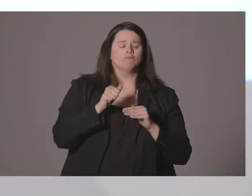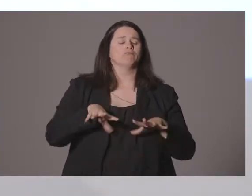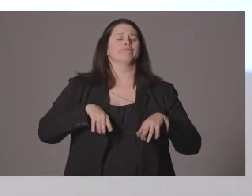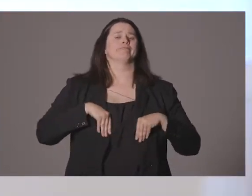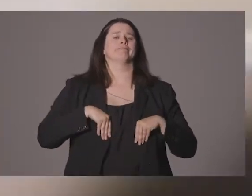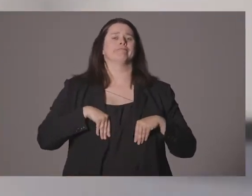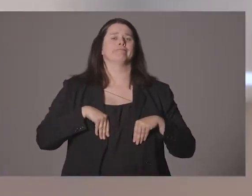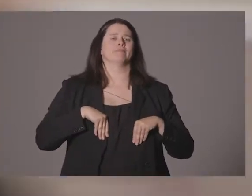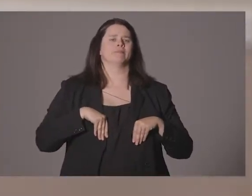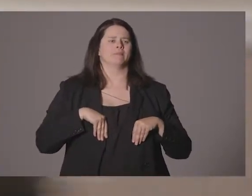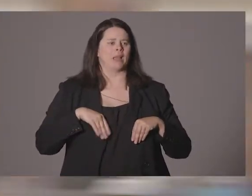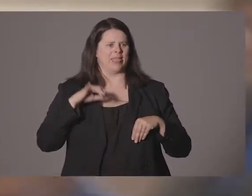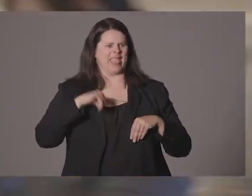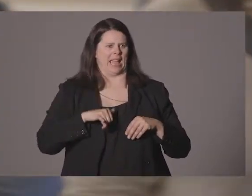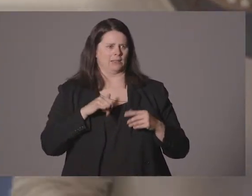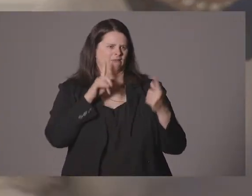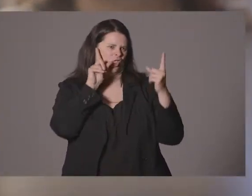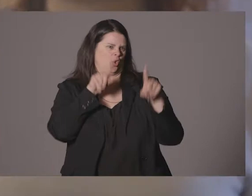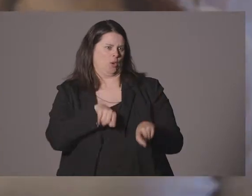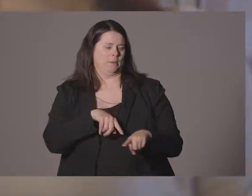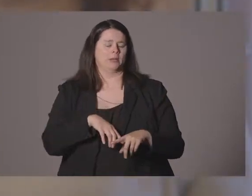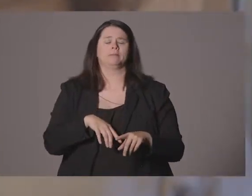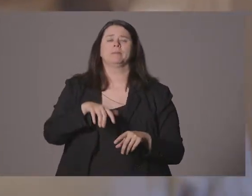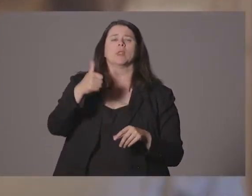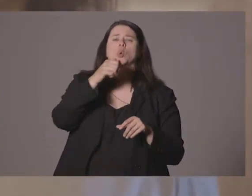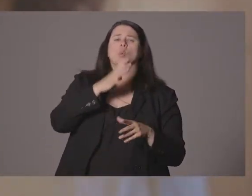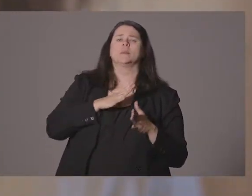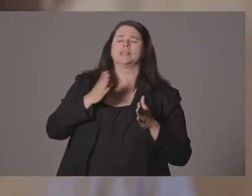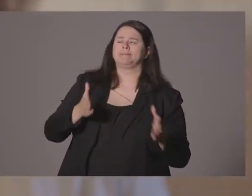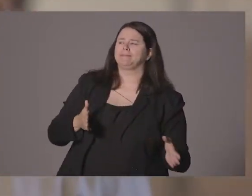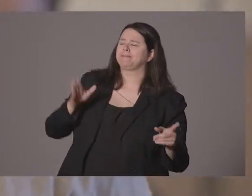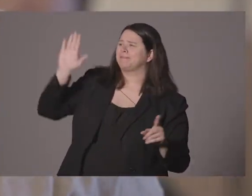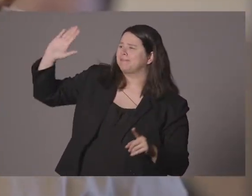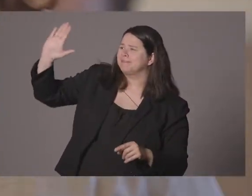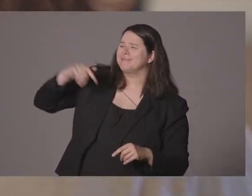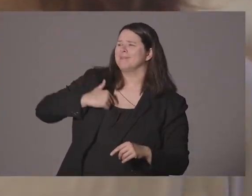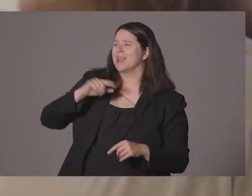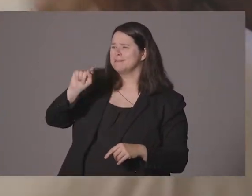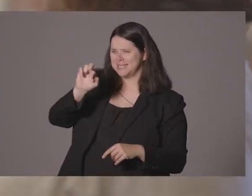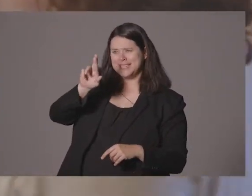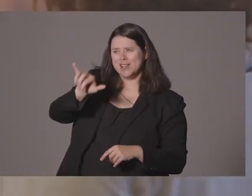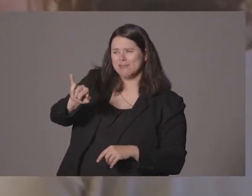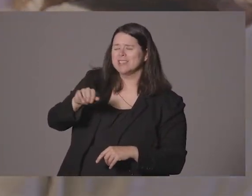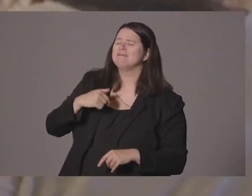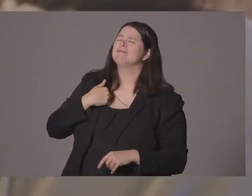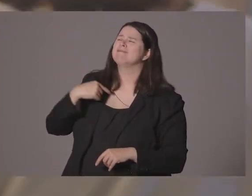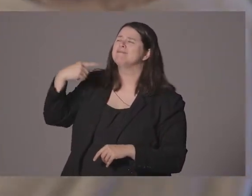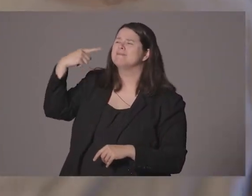go. What does it mean to experience discomfort and have that as an agreement?